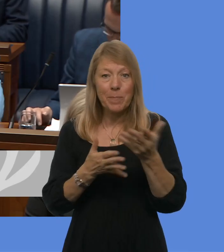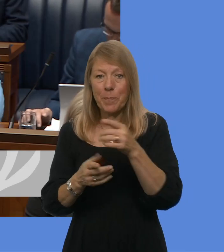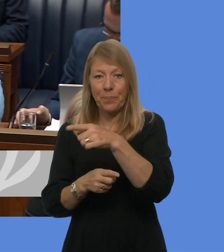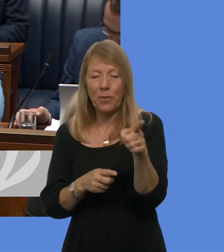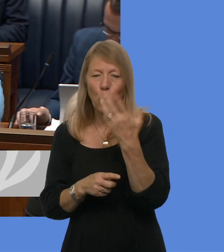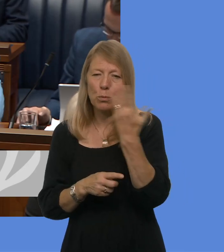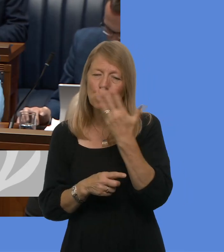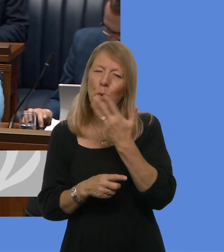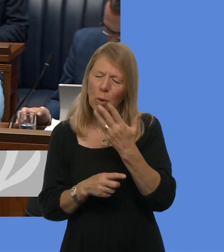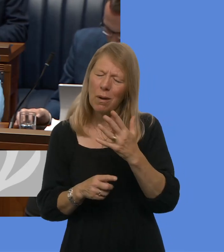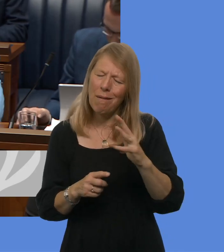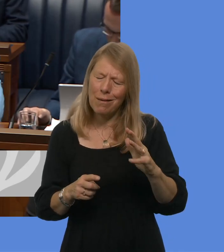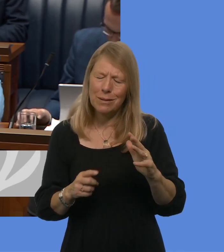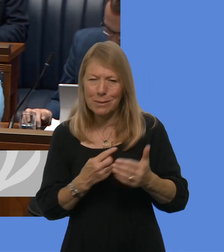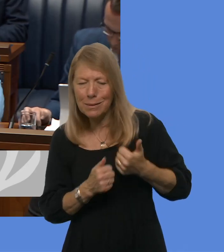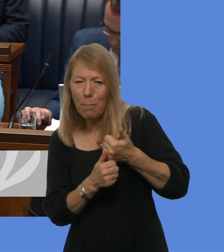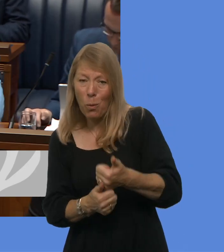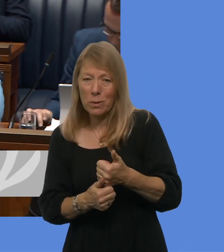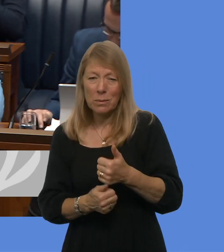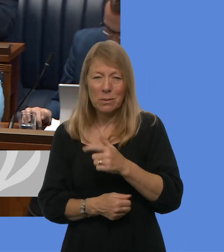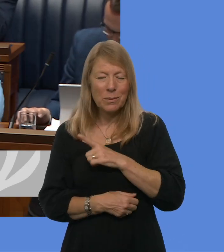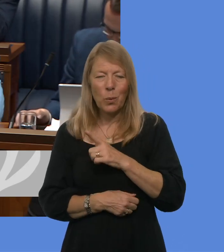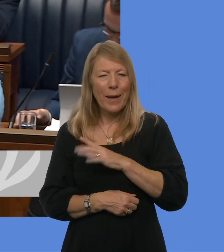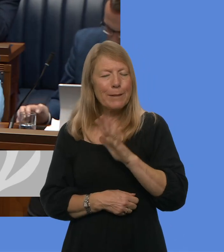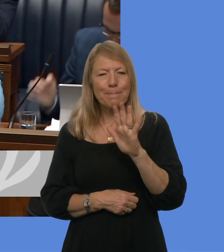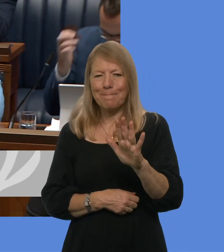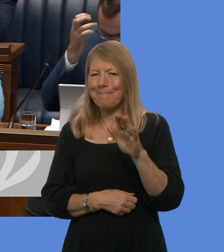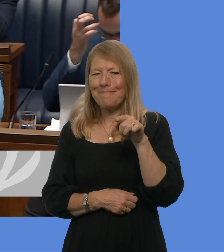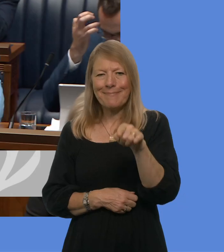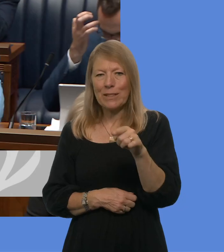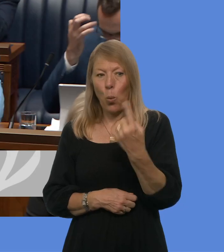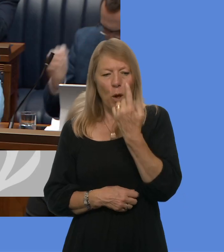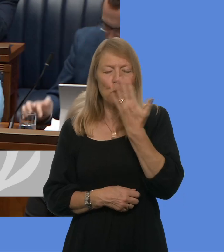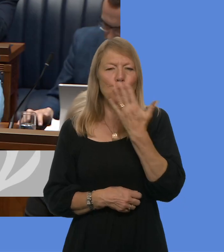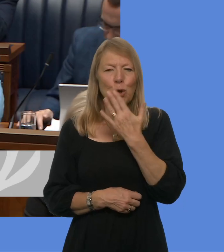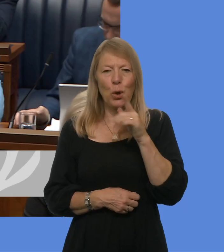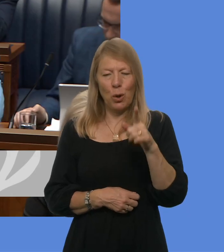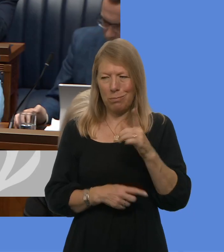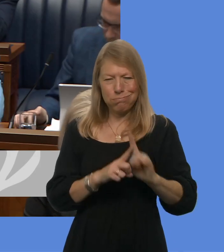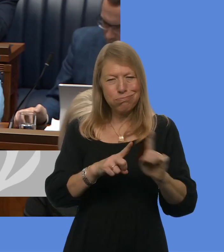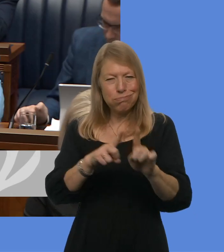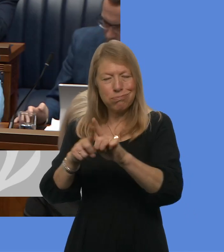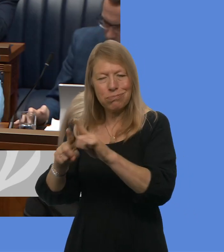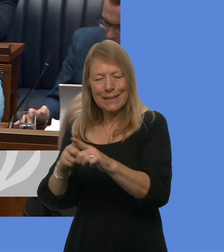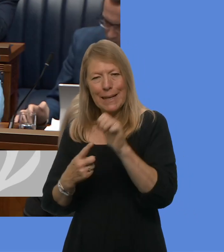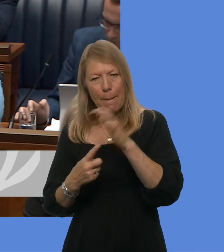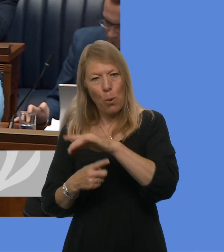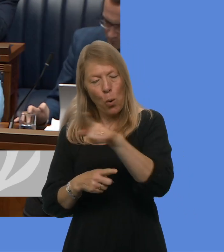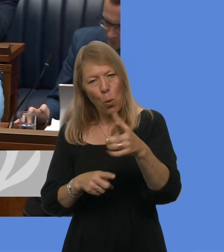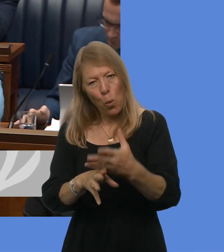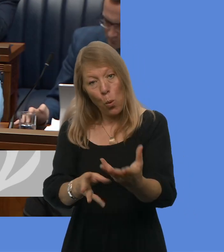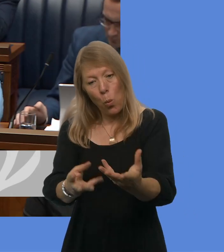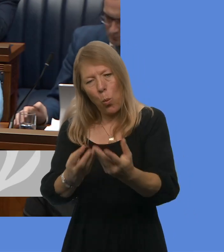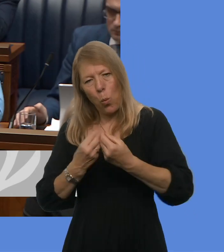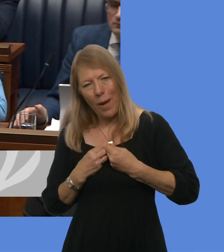because this is a system-wide level intervention that is needed, and I need schools to be able to work with me, but also to reassure